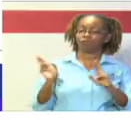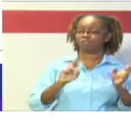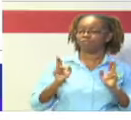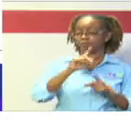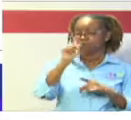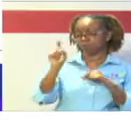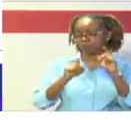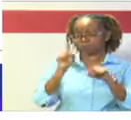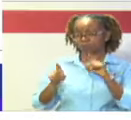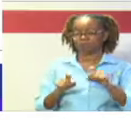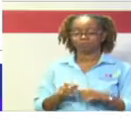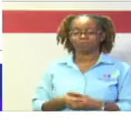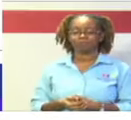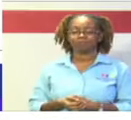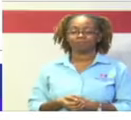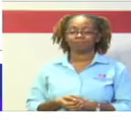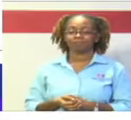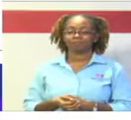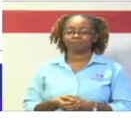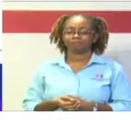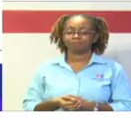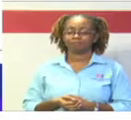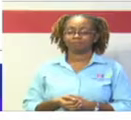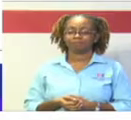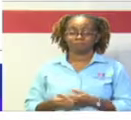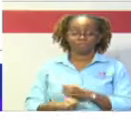Good morning, all. Kevon Feldman, Guardian Media.